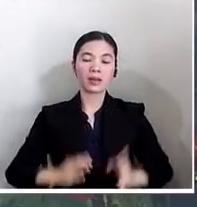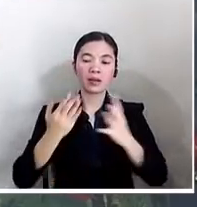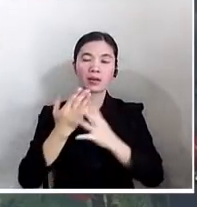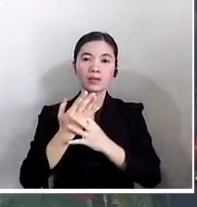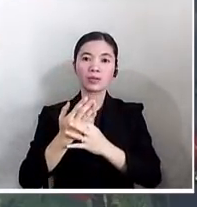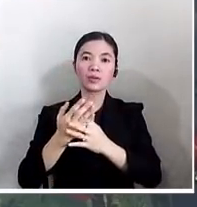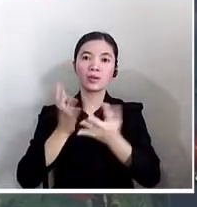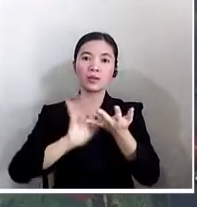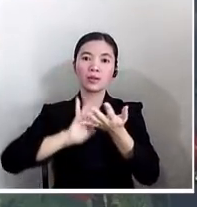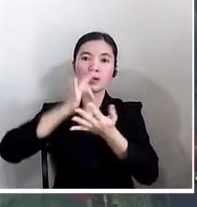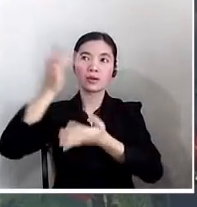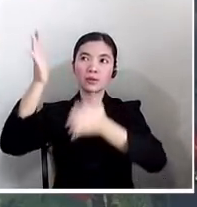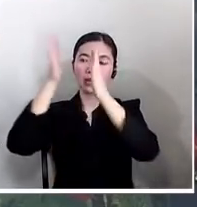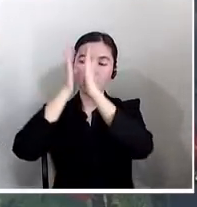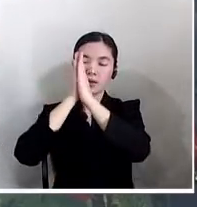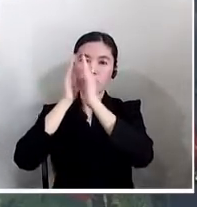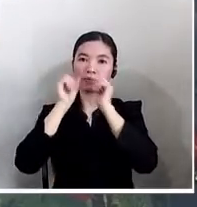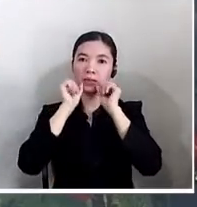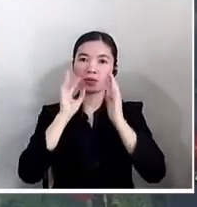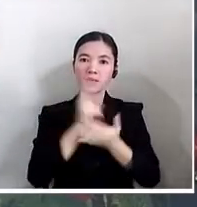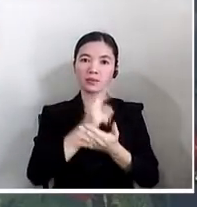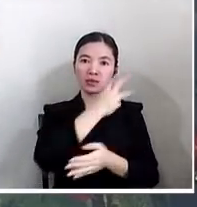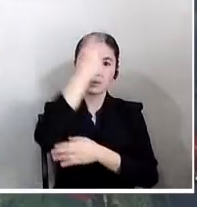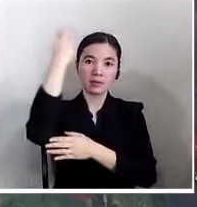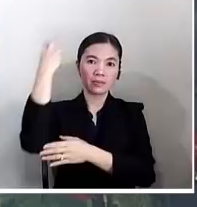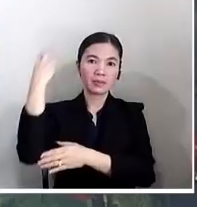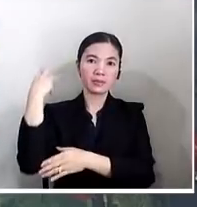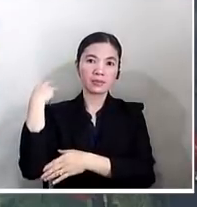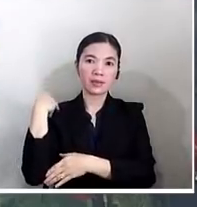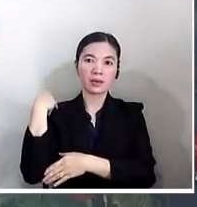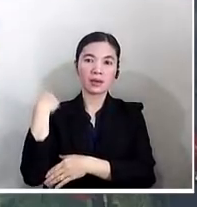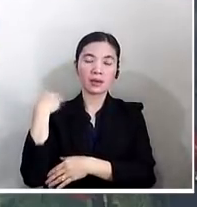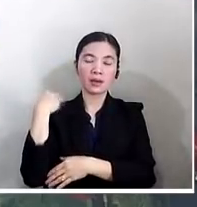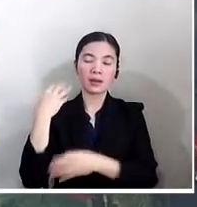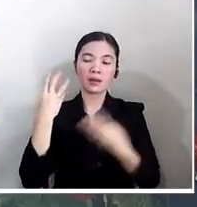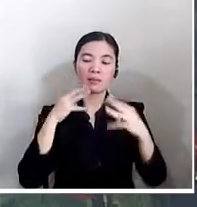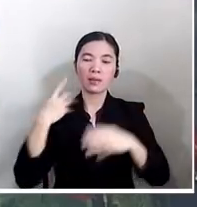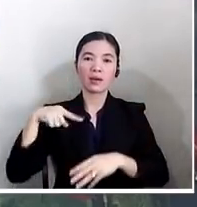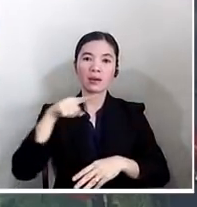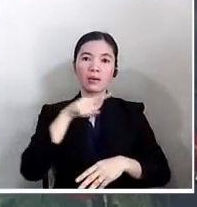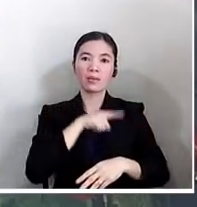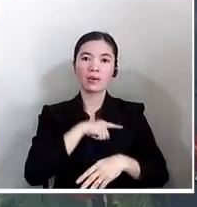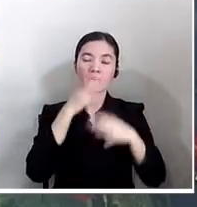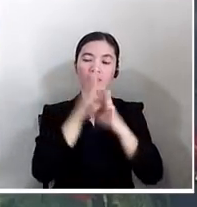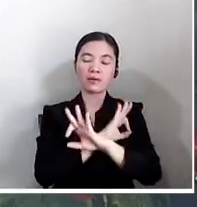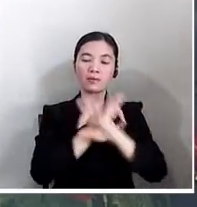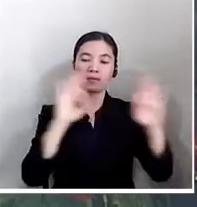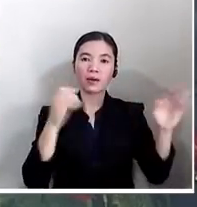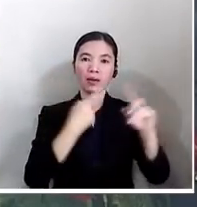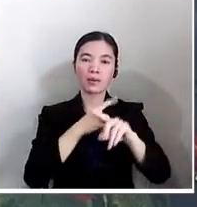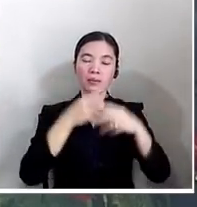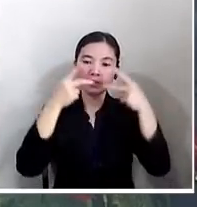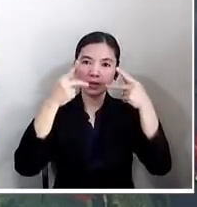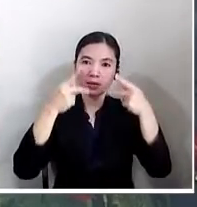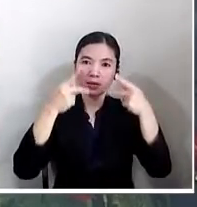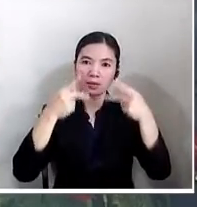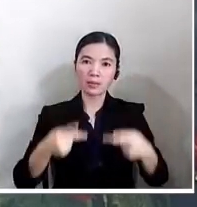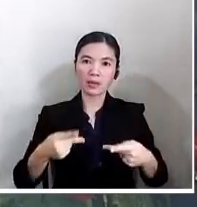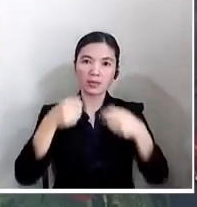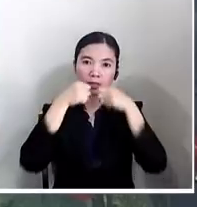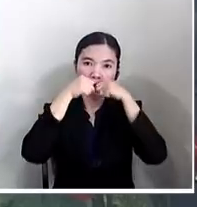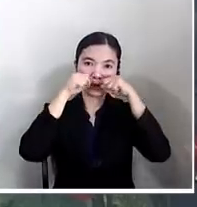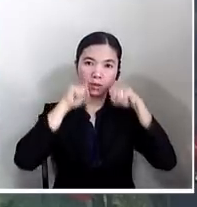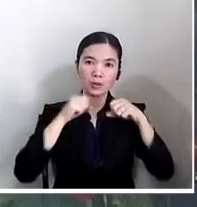the Blessed Mary, ever Virgin, may we be set free from present sorrow and come to